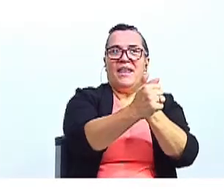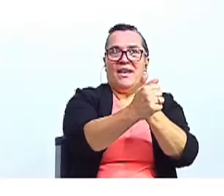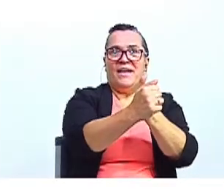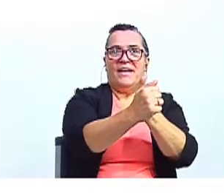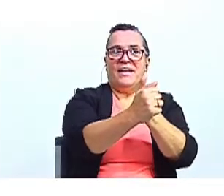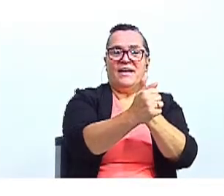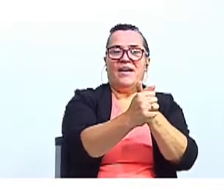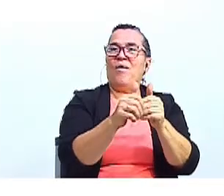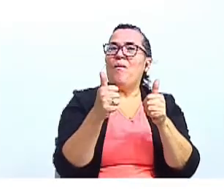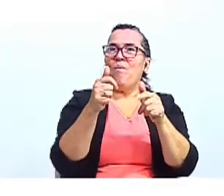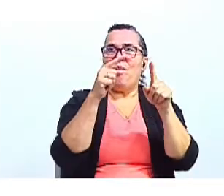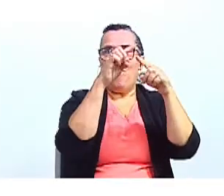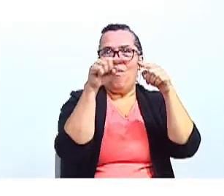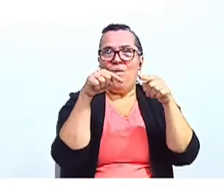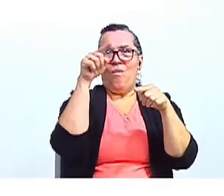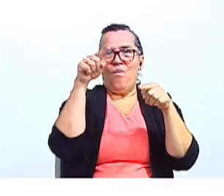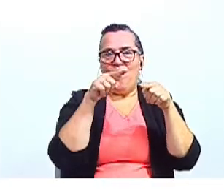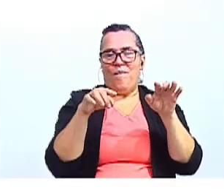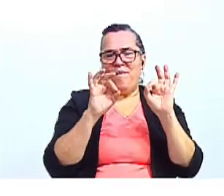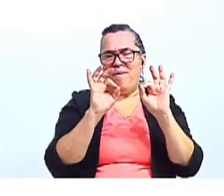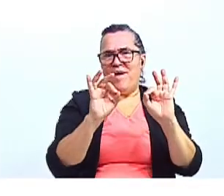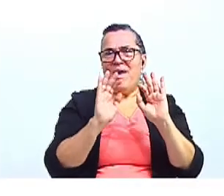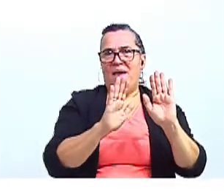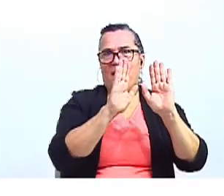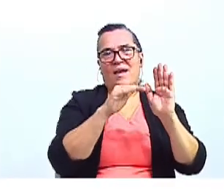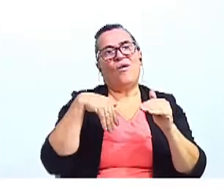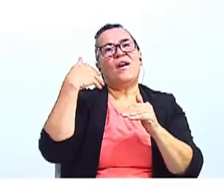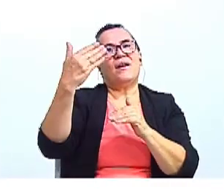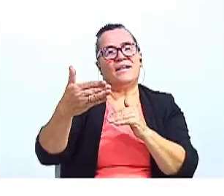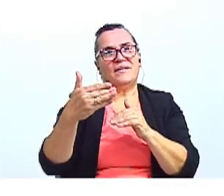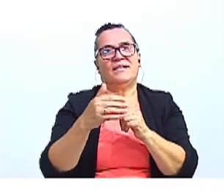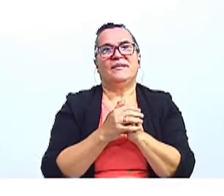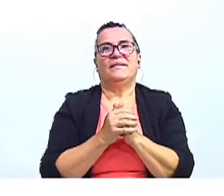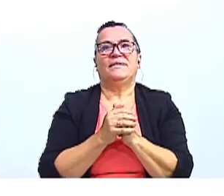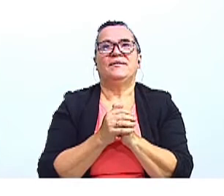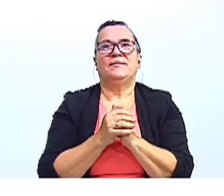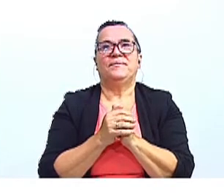Okay, very good, guys. Now let's go to the next words.